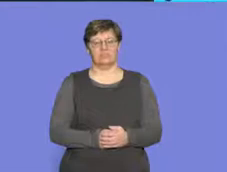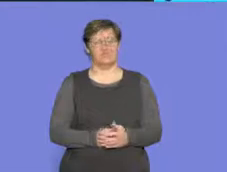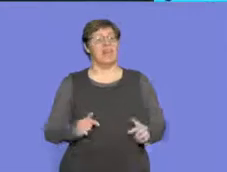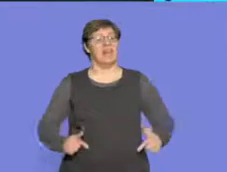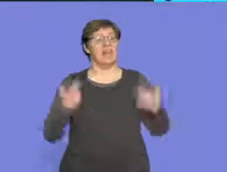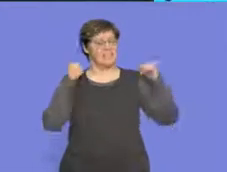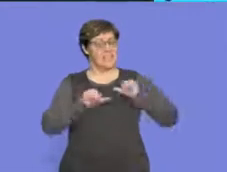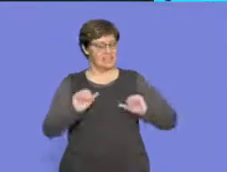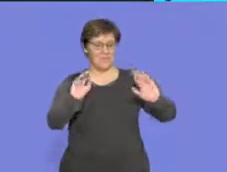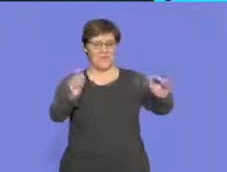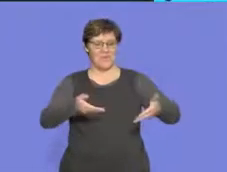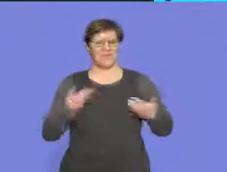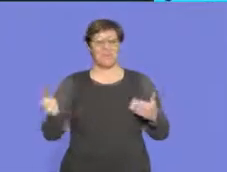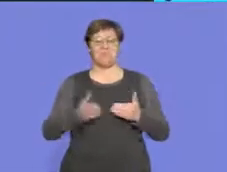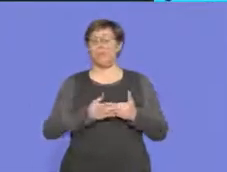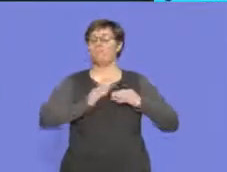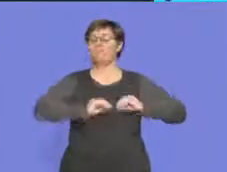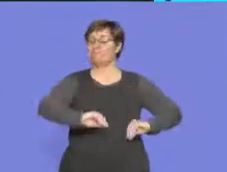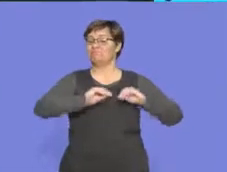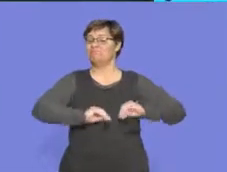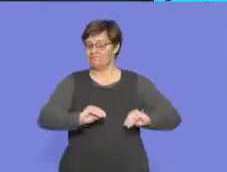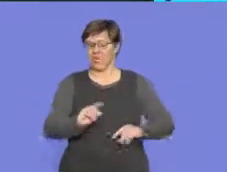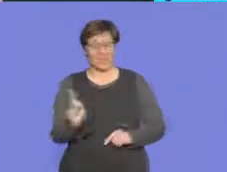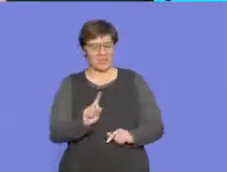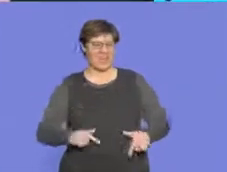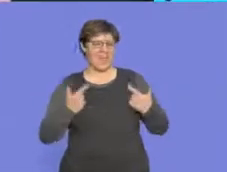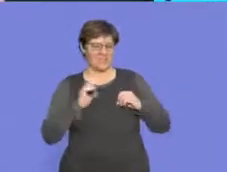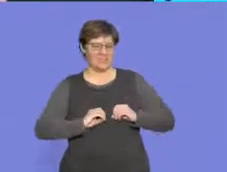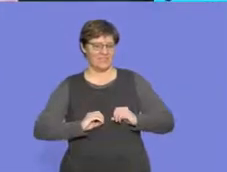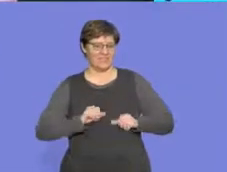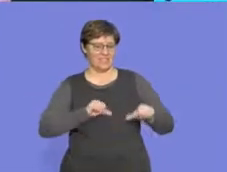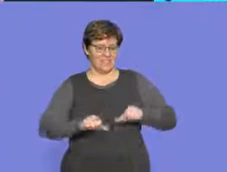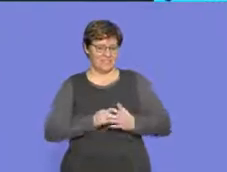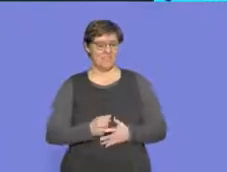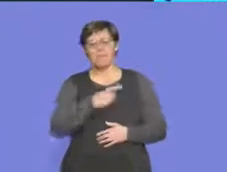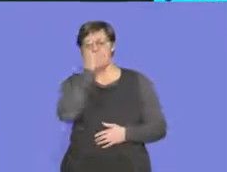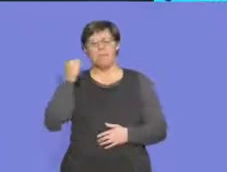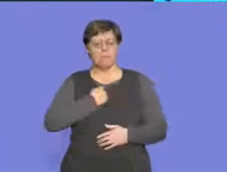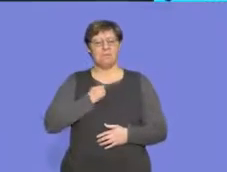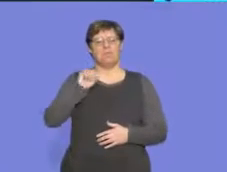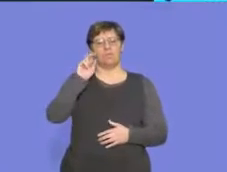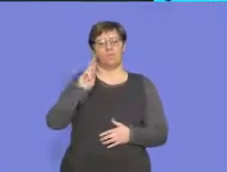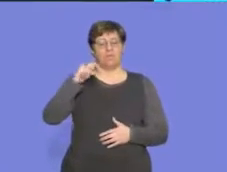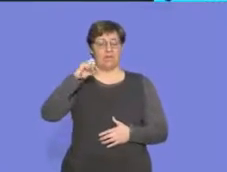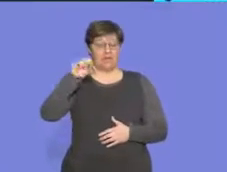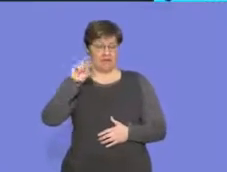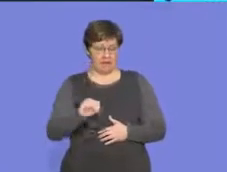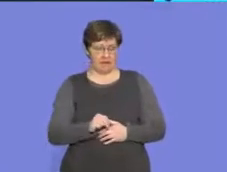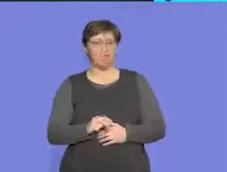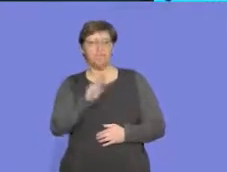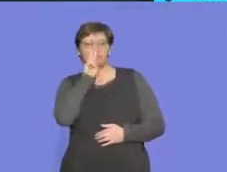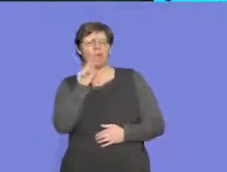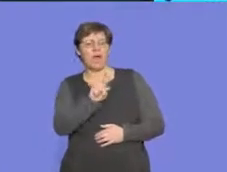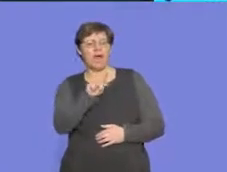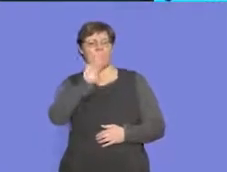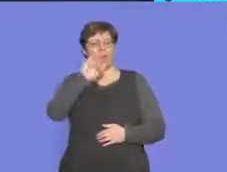Welcome Life Science learners to another installment of Life Sciences. I'm Yugen, and today with me, we're going to be focusing on biomes of South